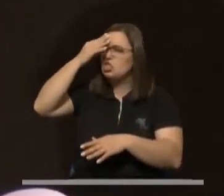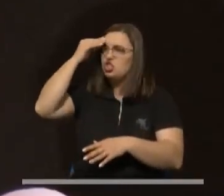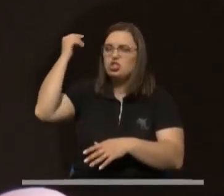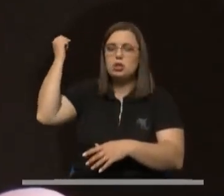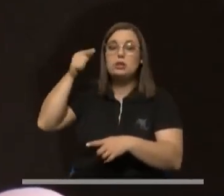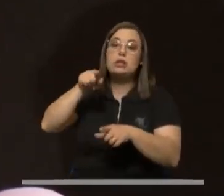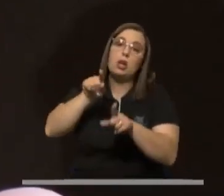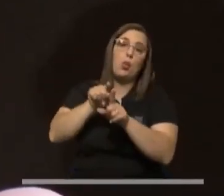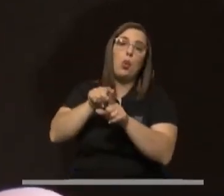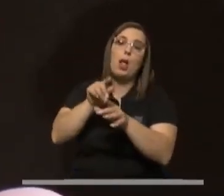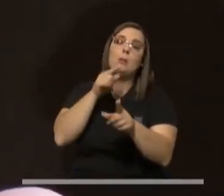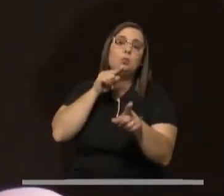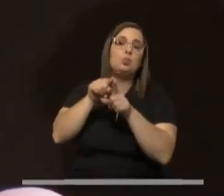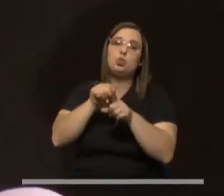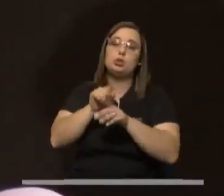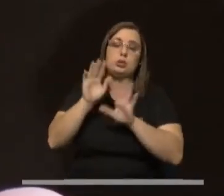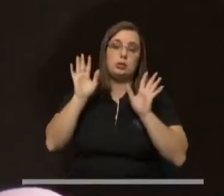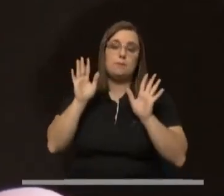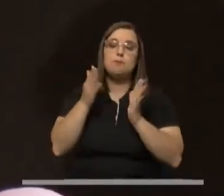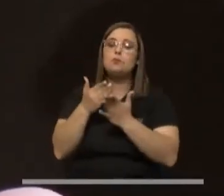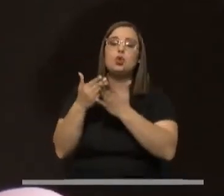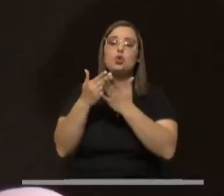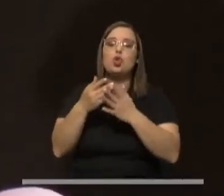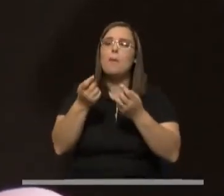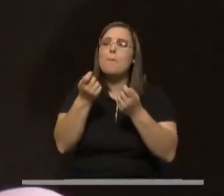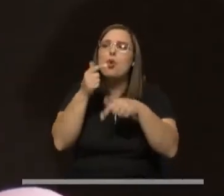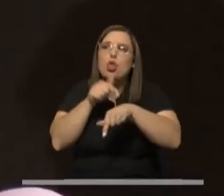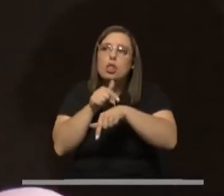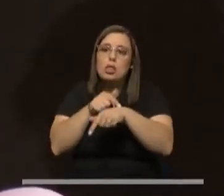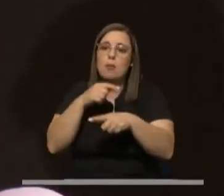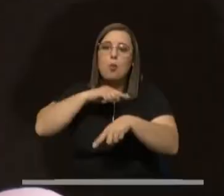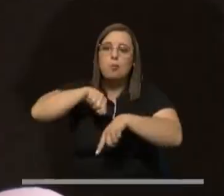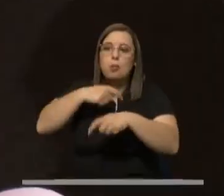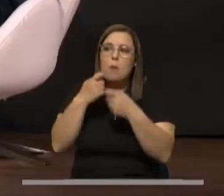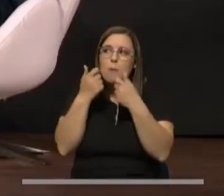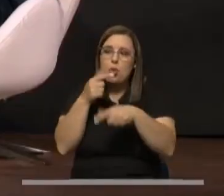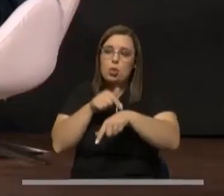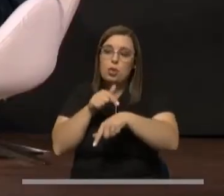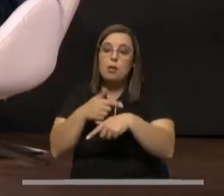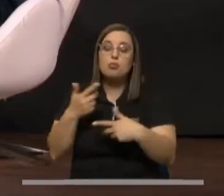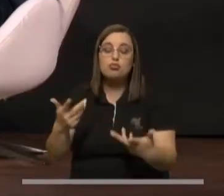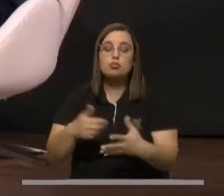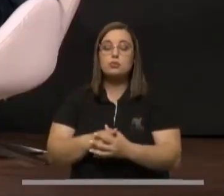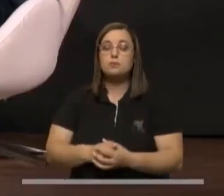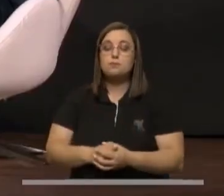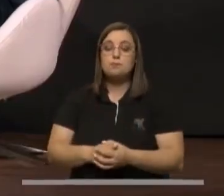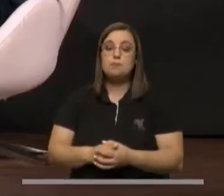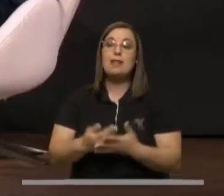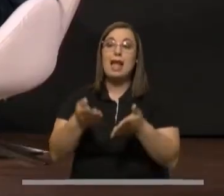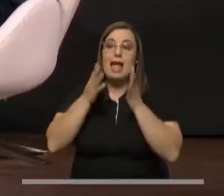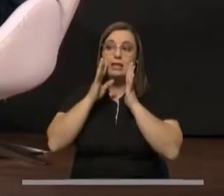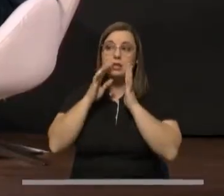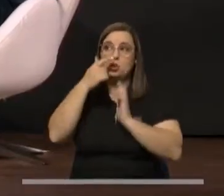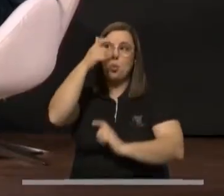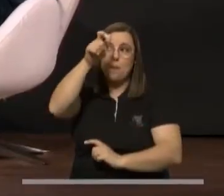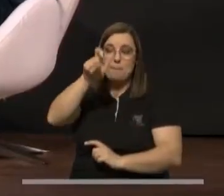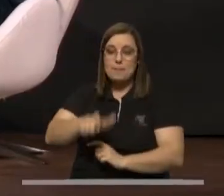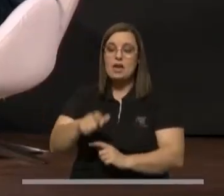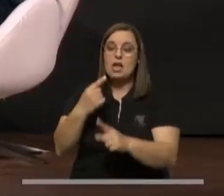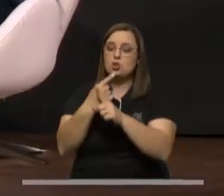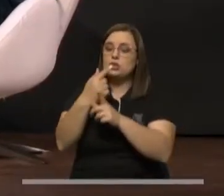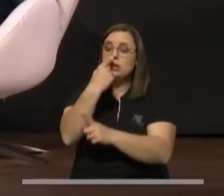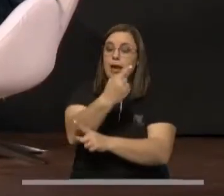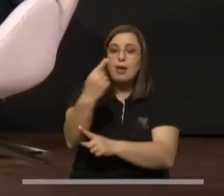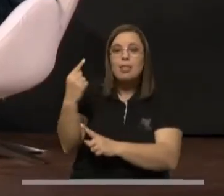we live a lot, but we quickly forget what we have lived. It's very intense, but it lasts for a very short time. And